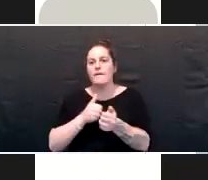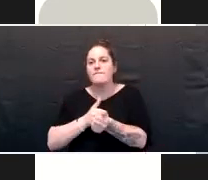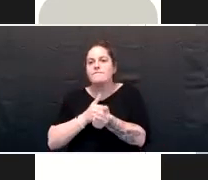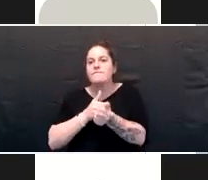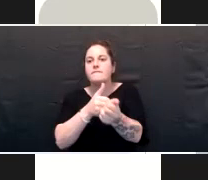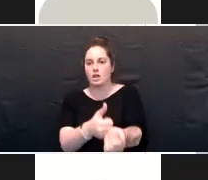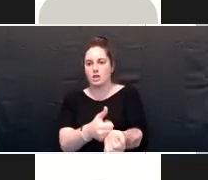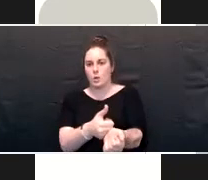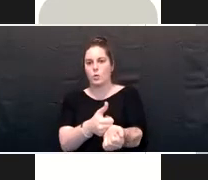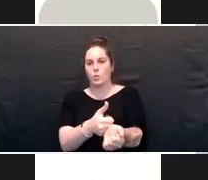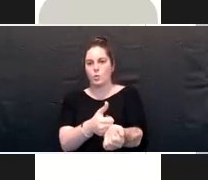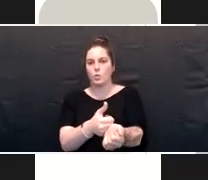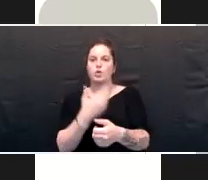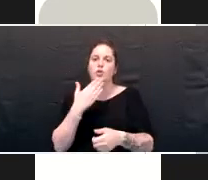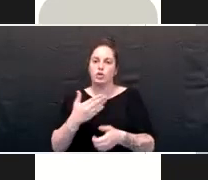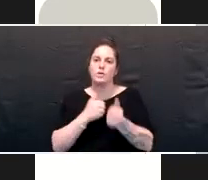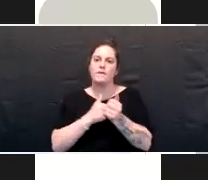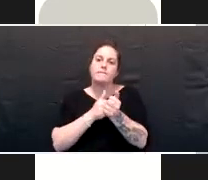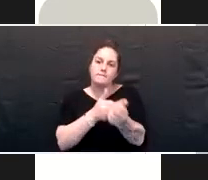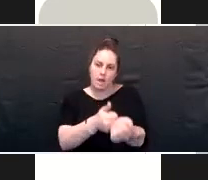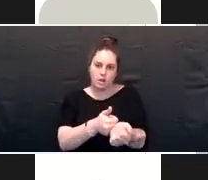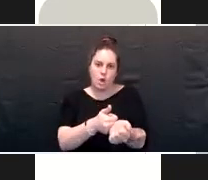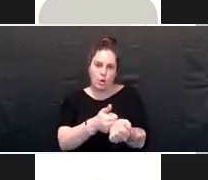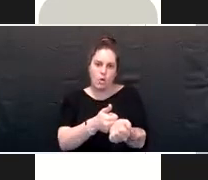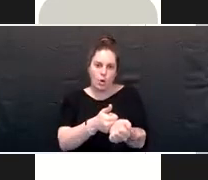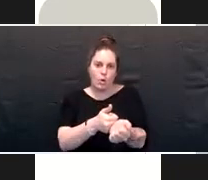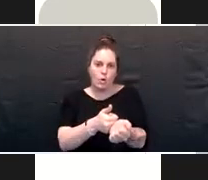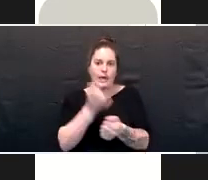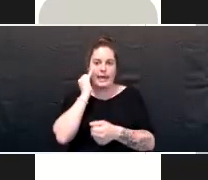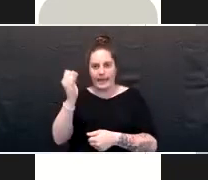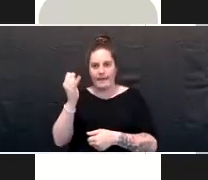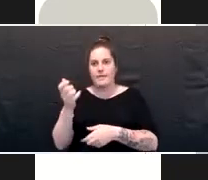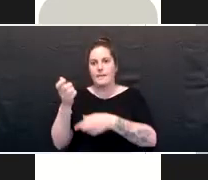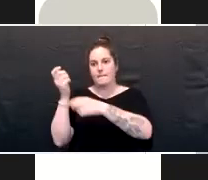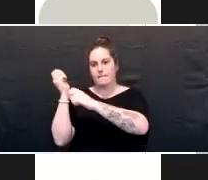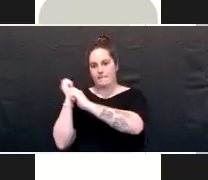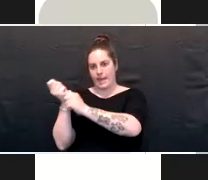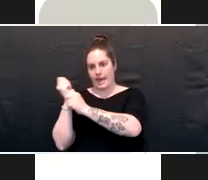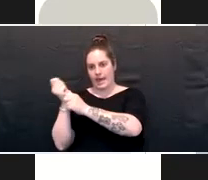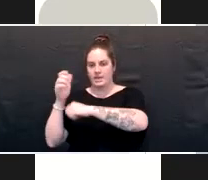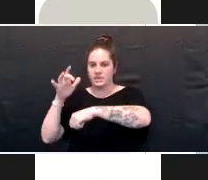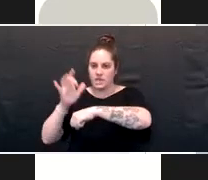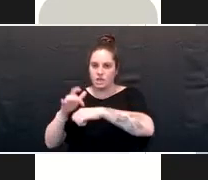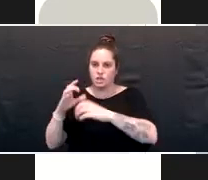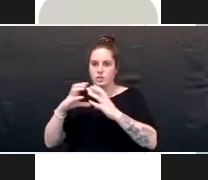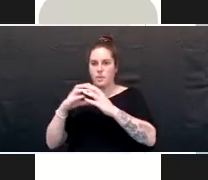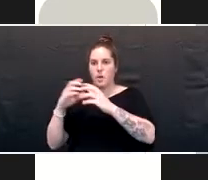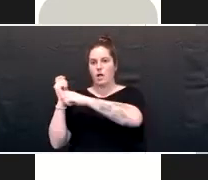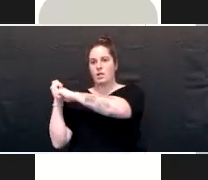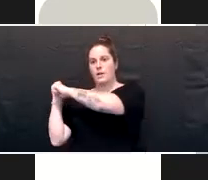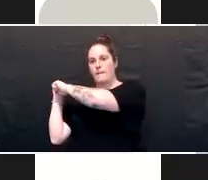follow through when the bat stays in contact with the ball for the duration of the